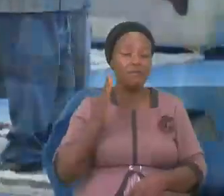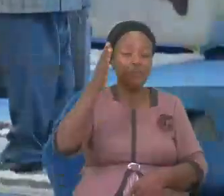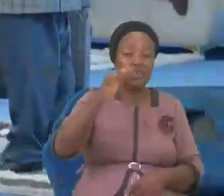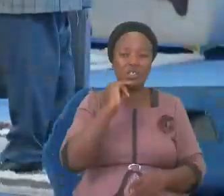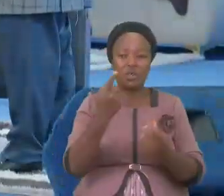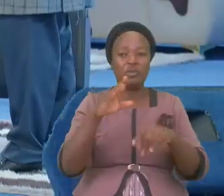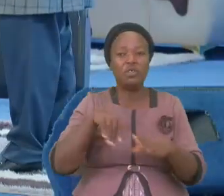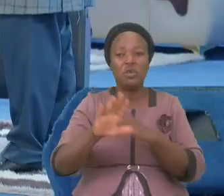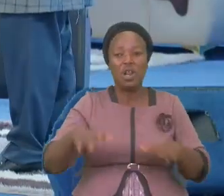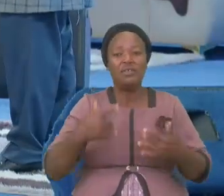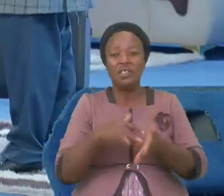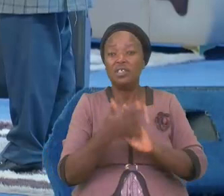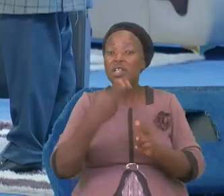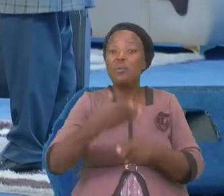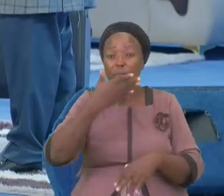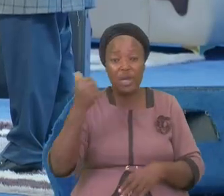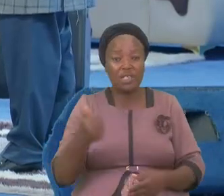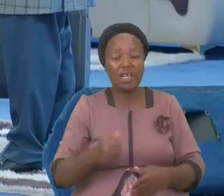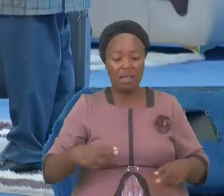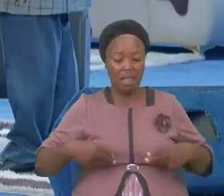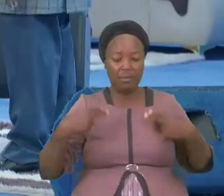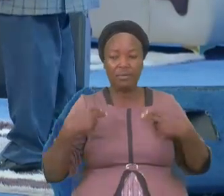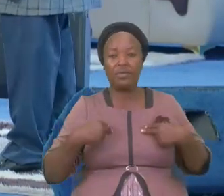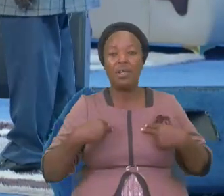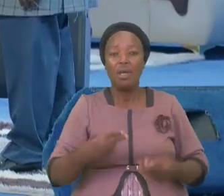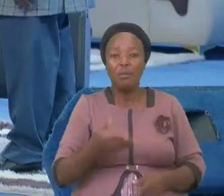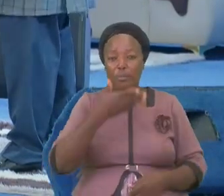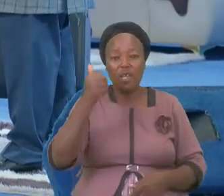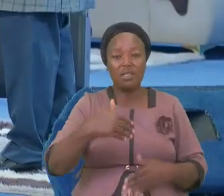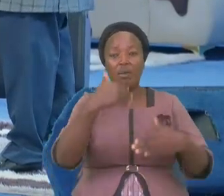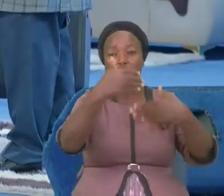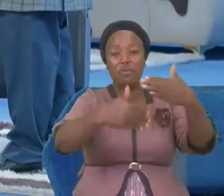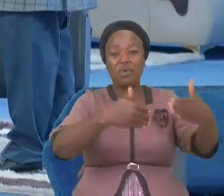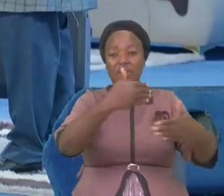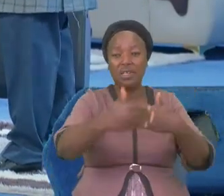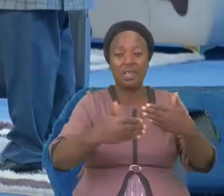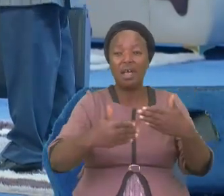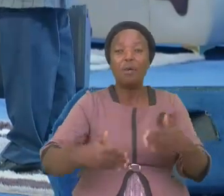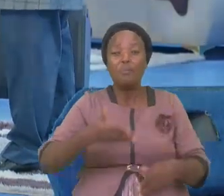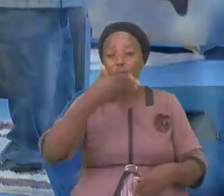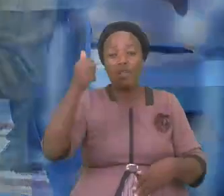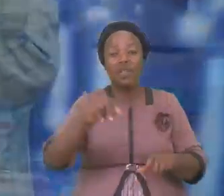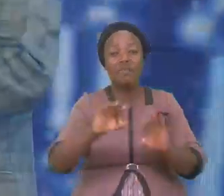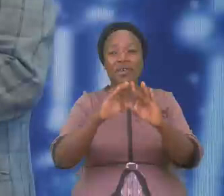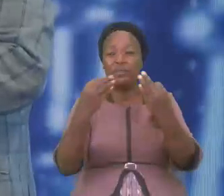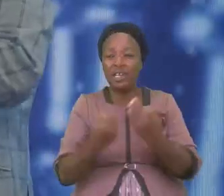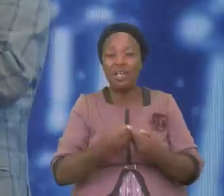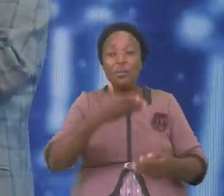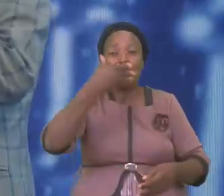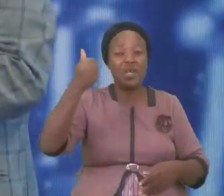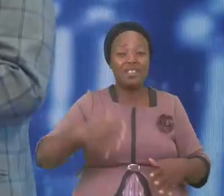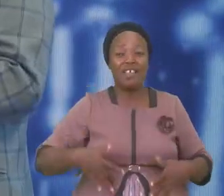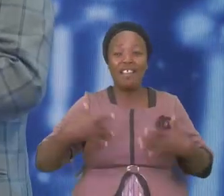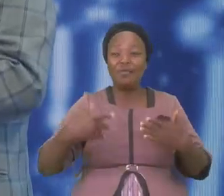Better progress. Better family. Better life. Better profession. Everything